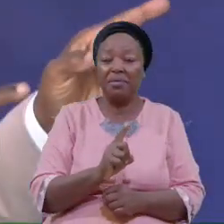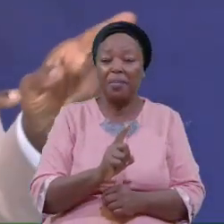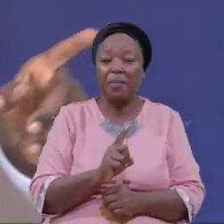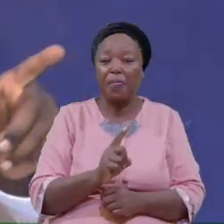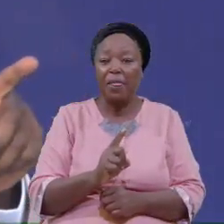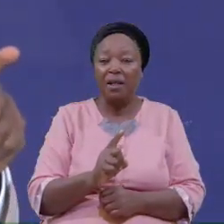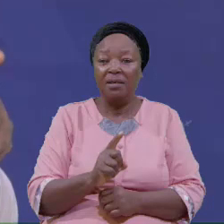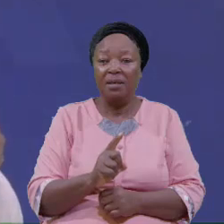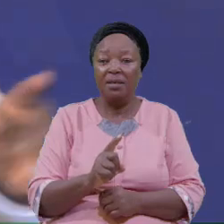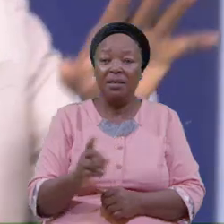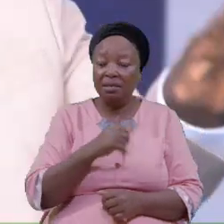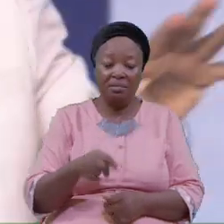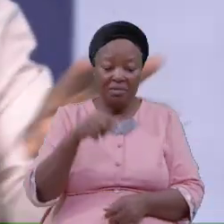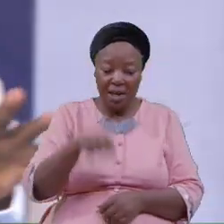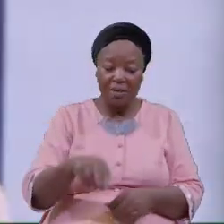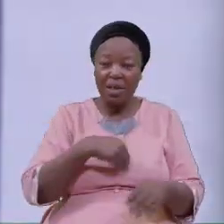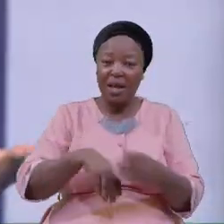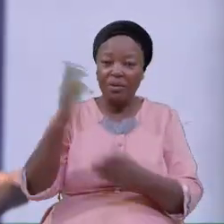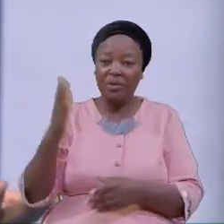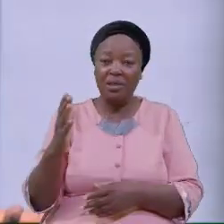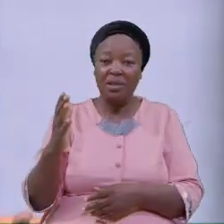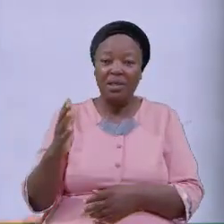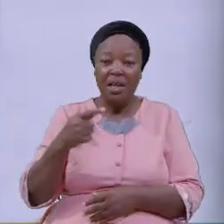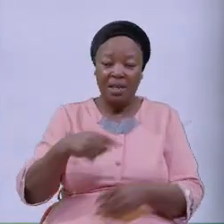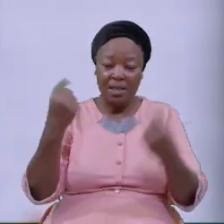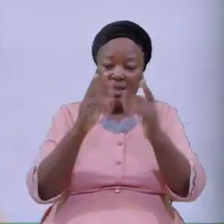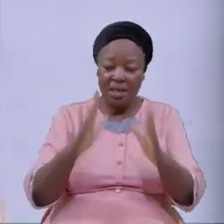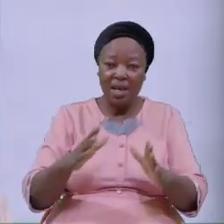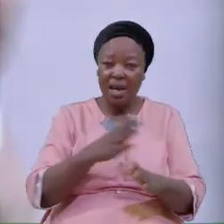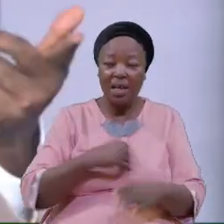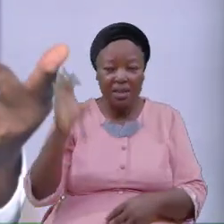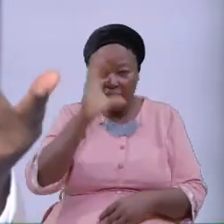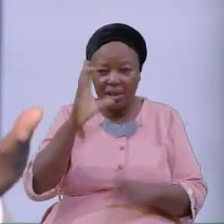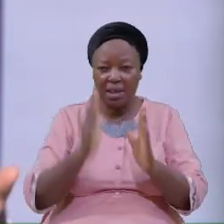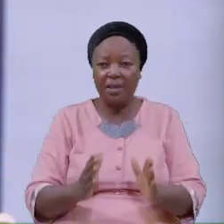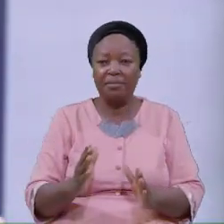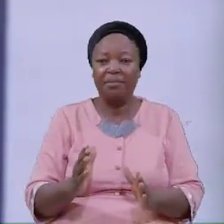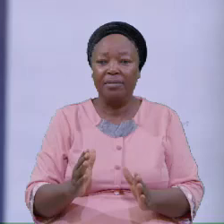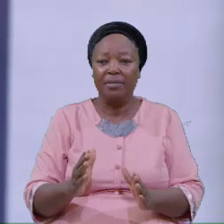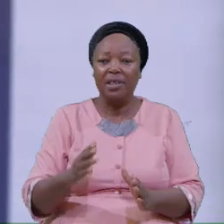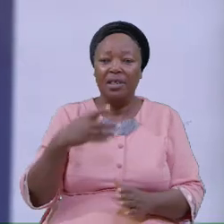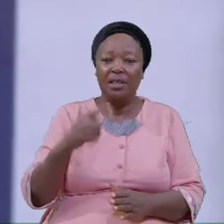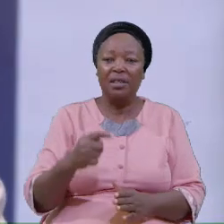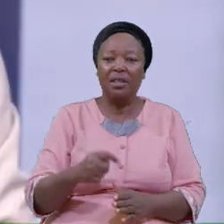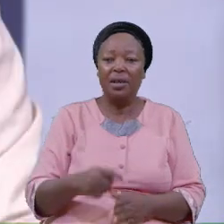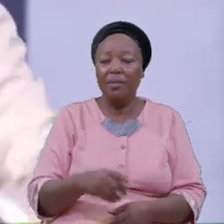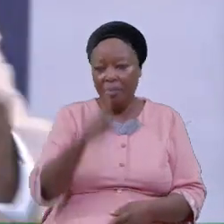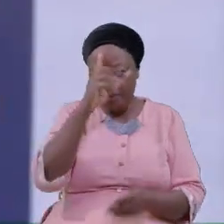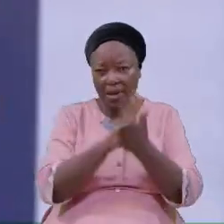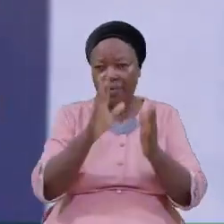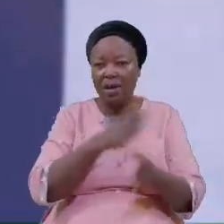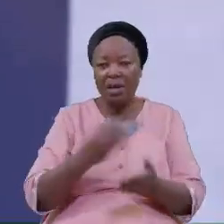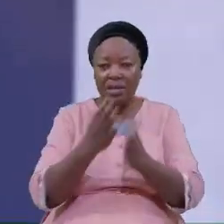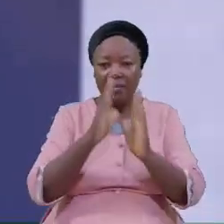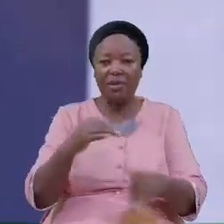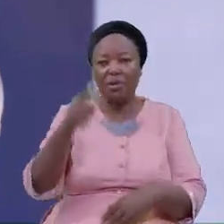out, the sinner, the seeker, the saint, the servant of God. We